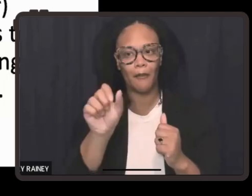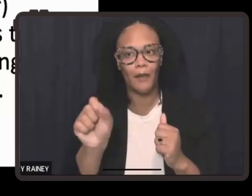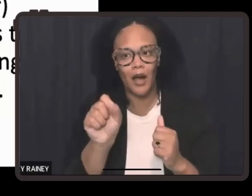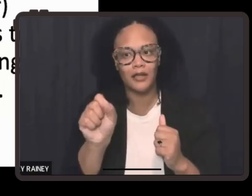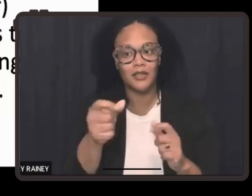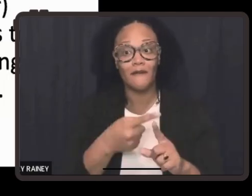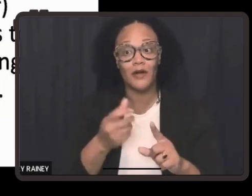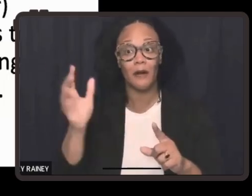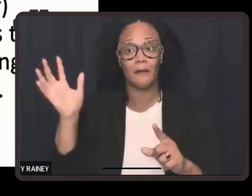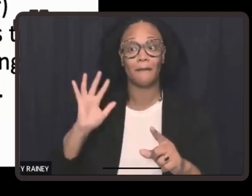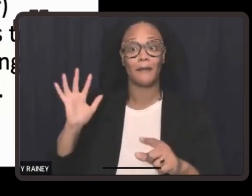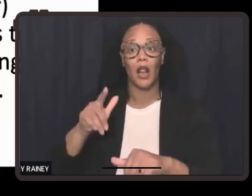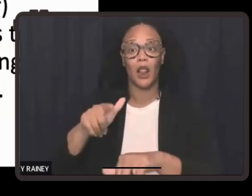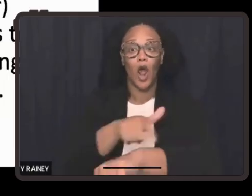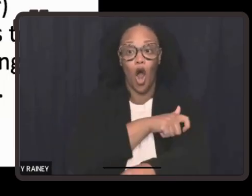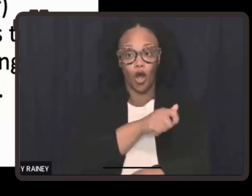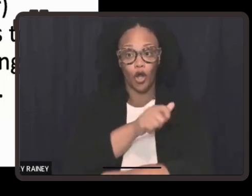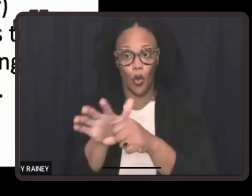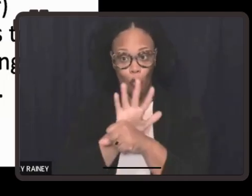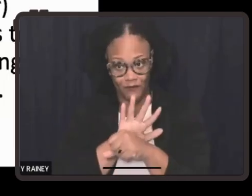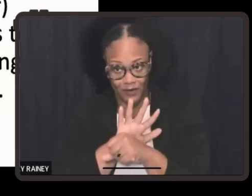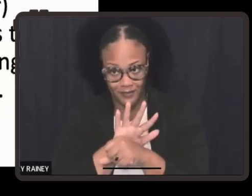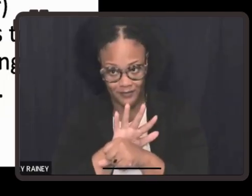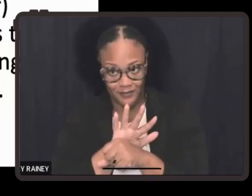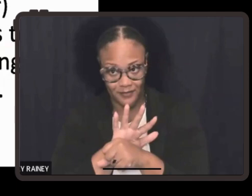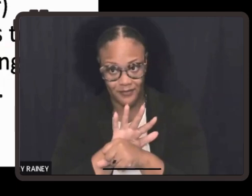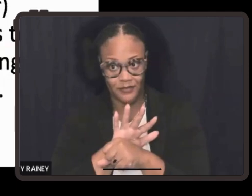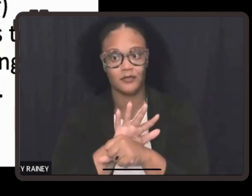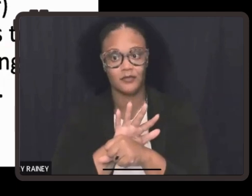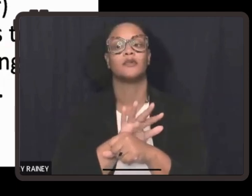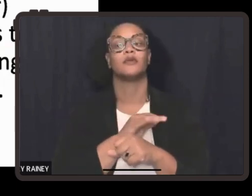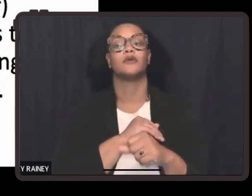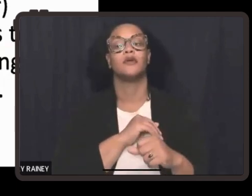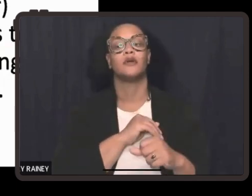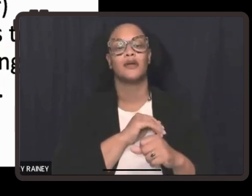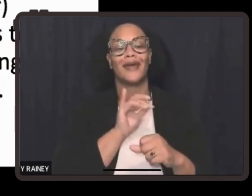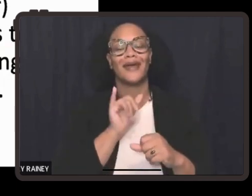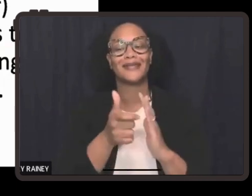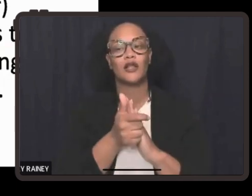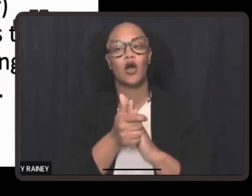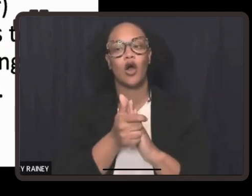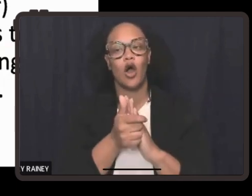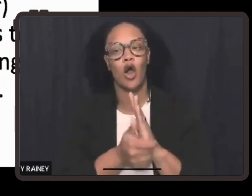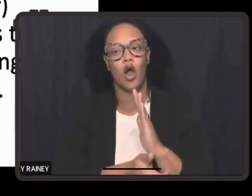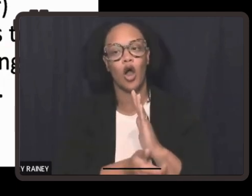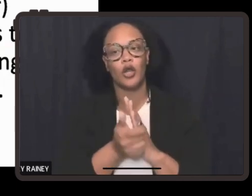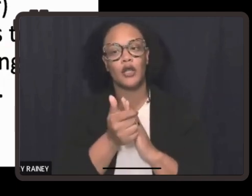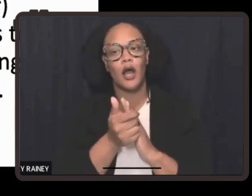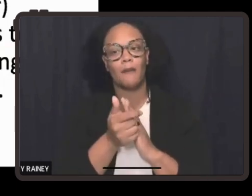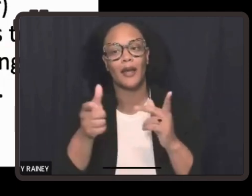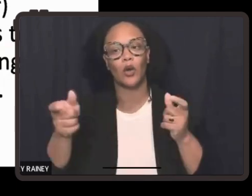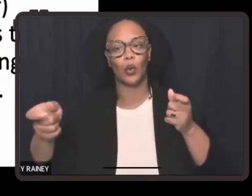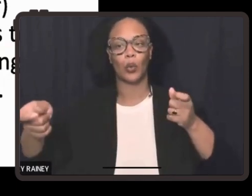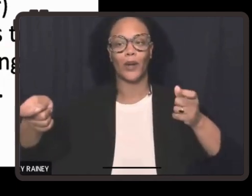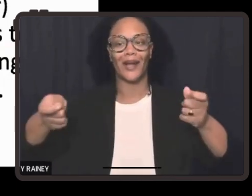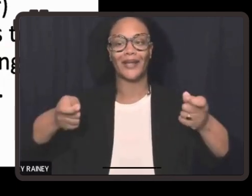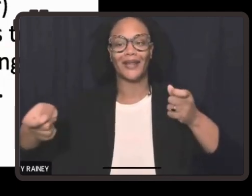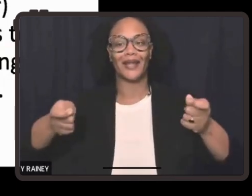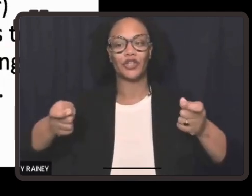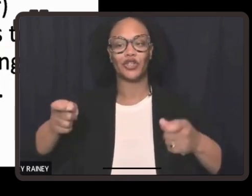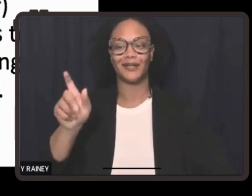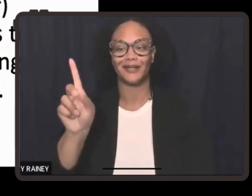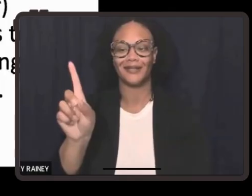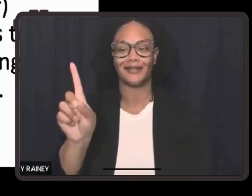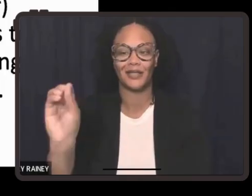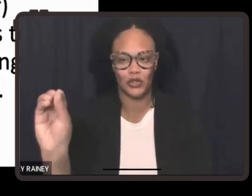tachycardia syndrome. So it's an autonomic regulation disorder. So think of your system, think of any system